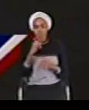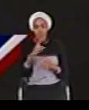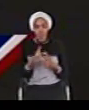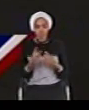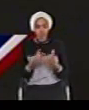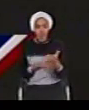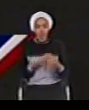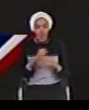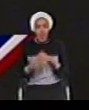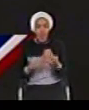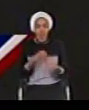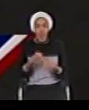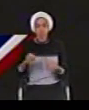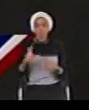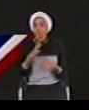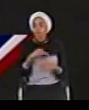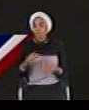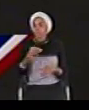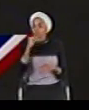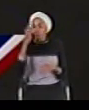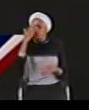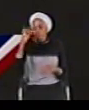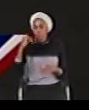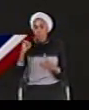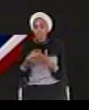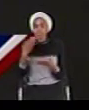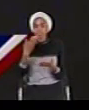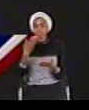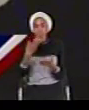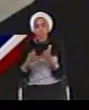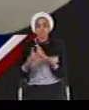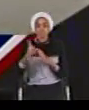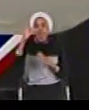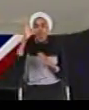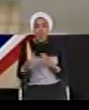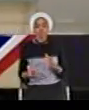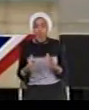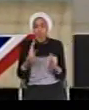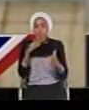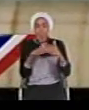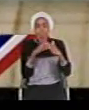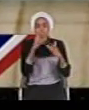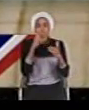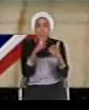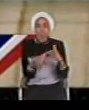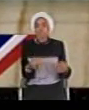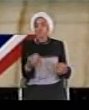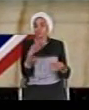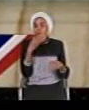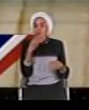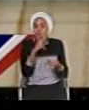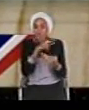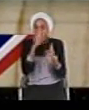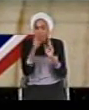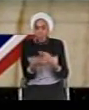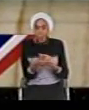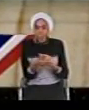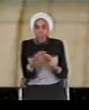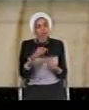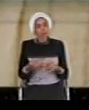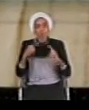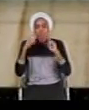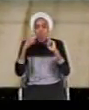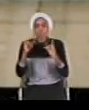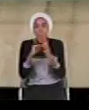knowing that the goodness of God leadeth thee to repentance? You're proclaiming that every